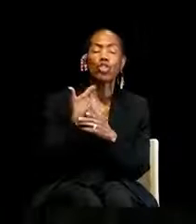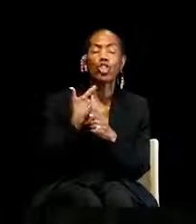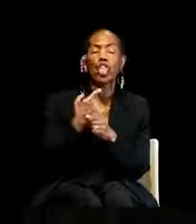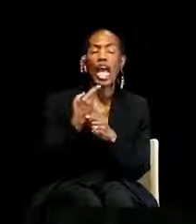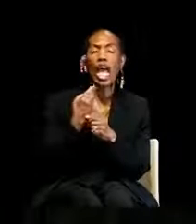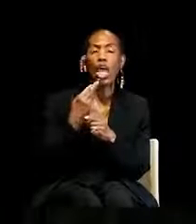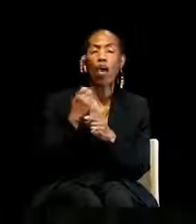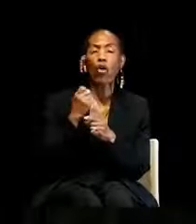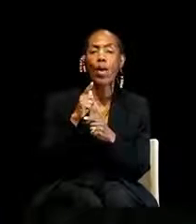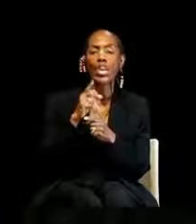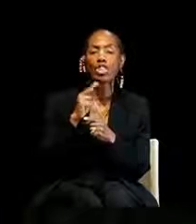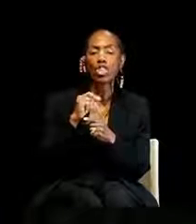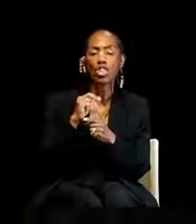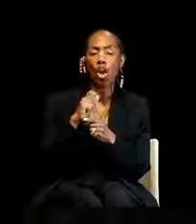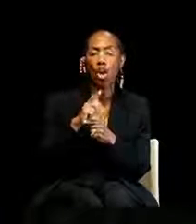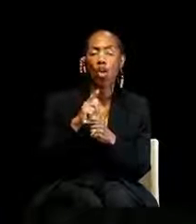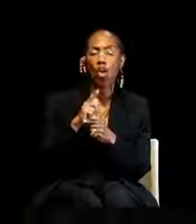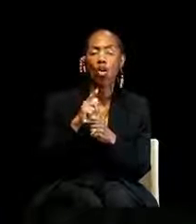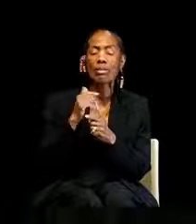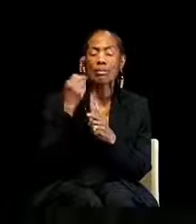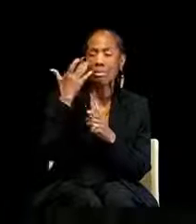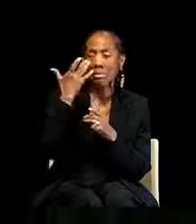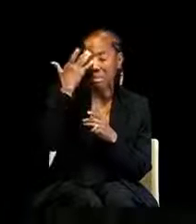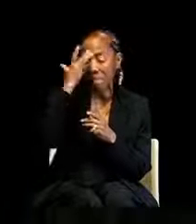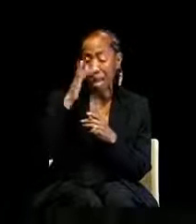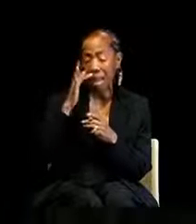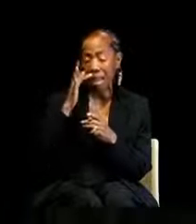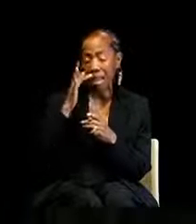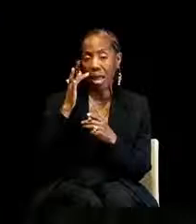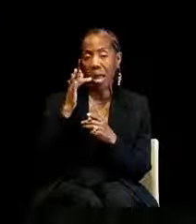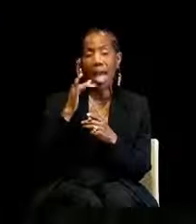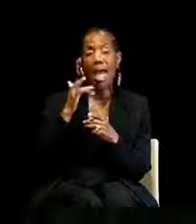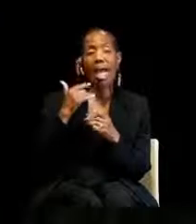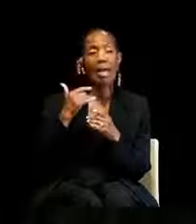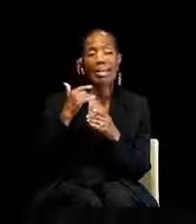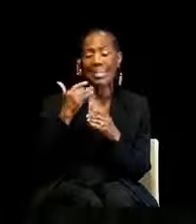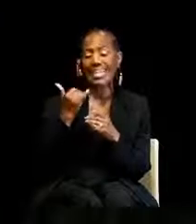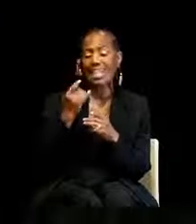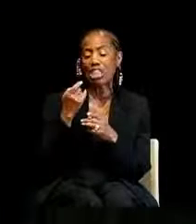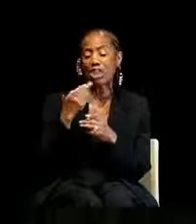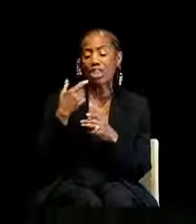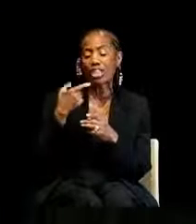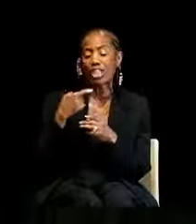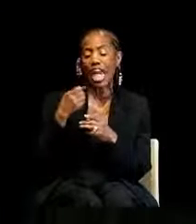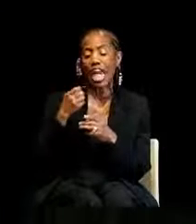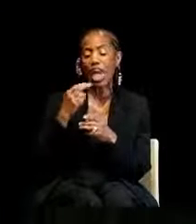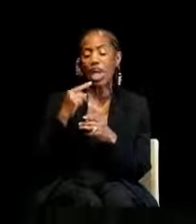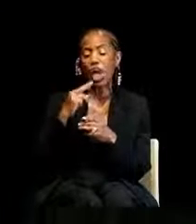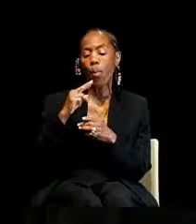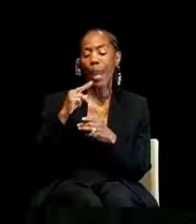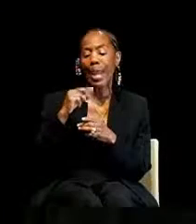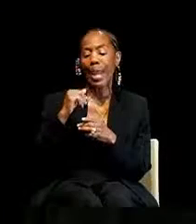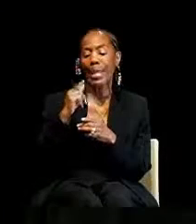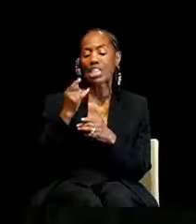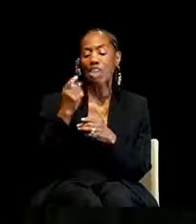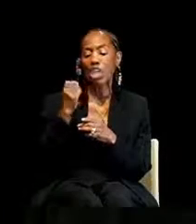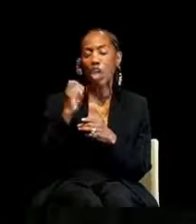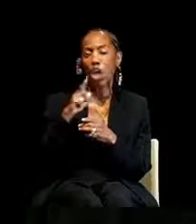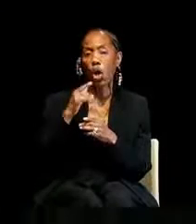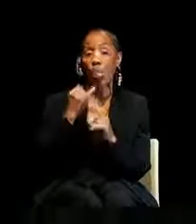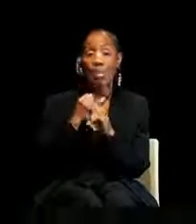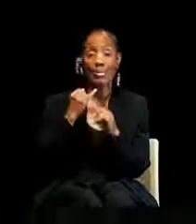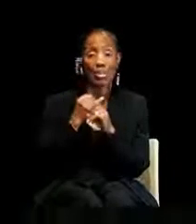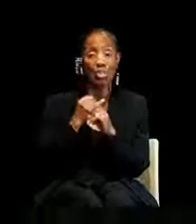Intergenerational Institute, which is an online institute for Black people of the world 13 and up. So we have over 10